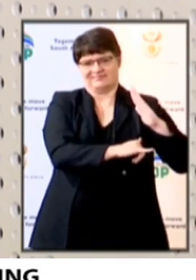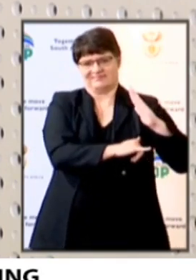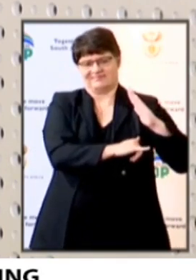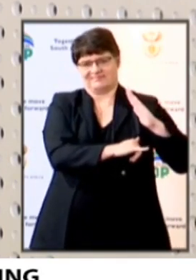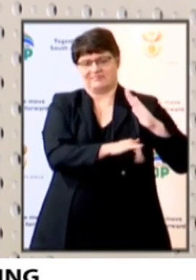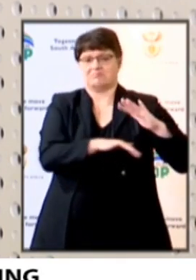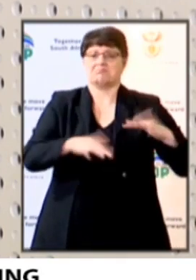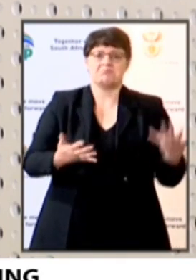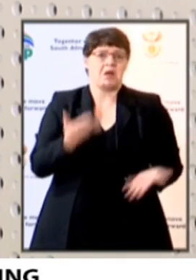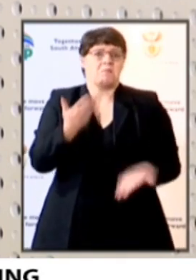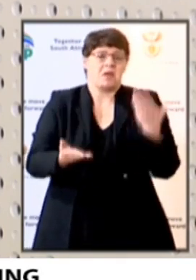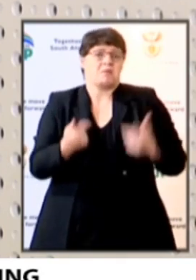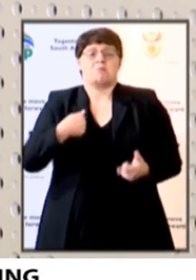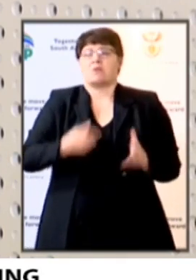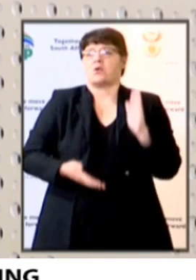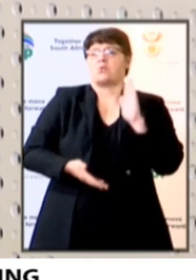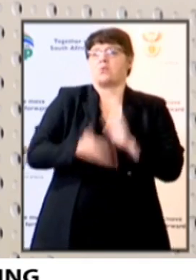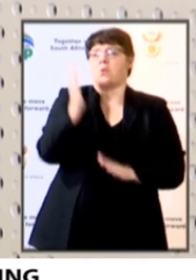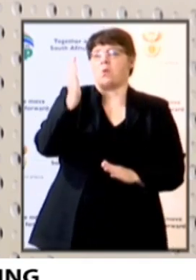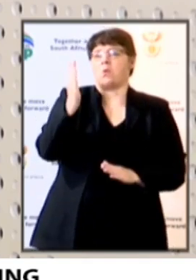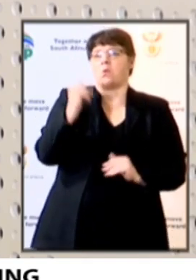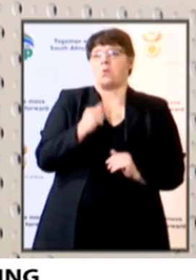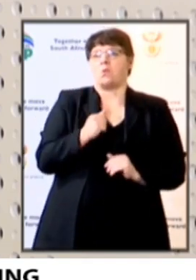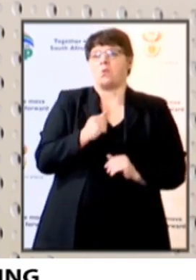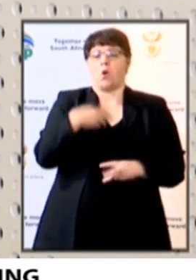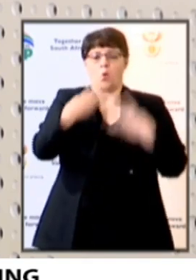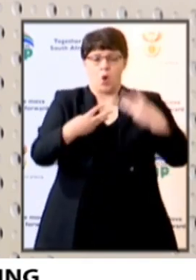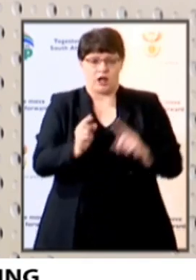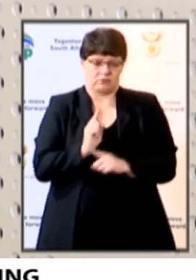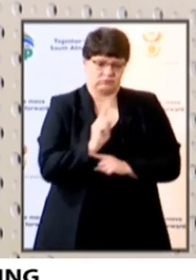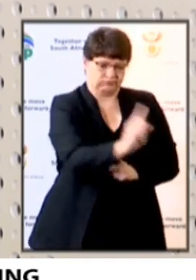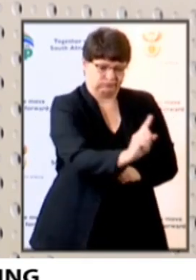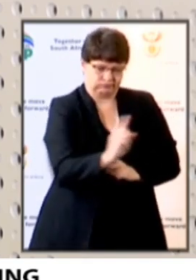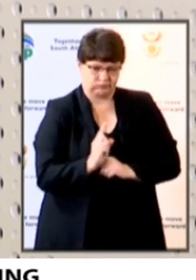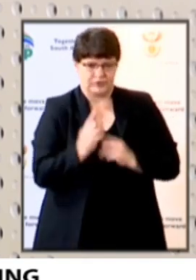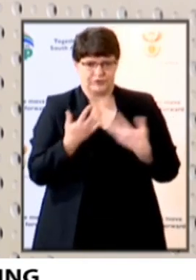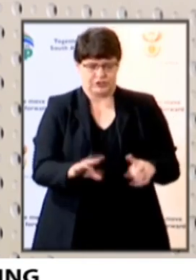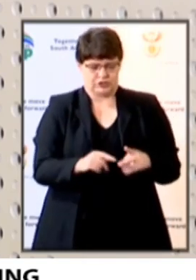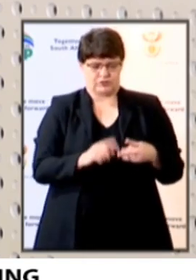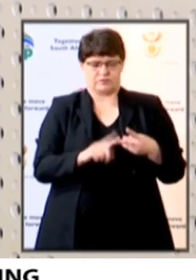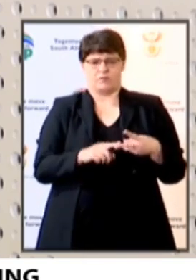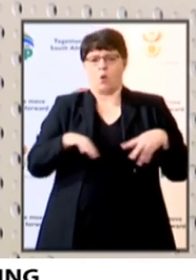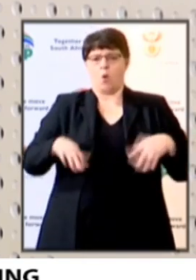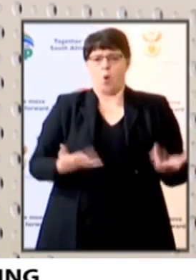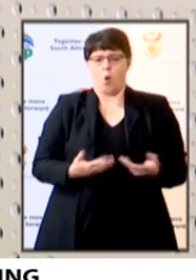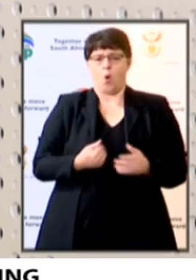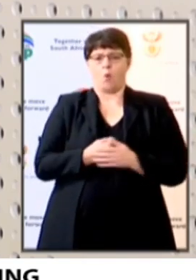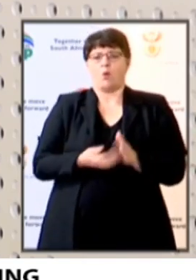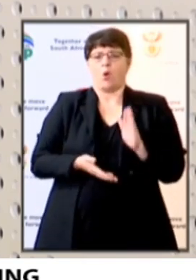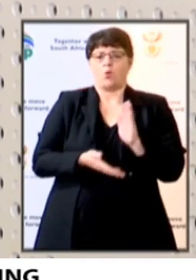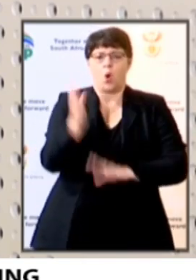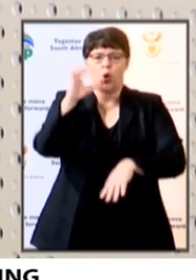to buy essential goods or you are going for medical.